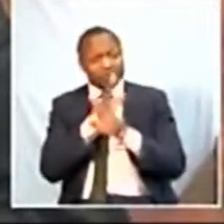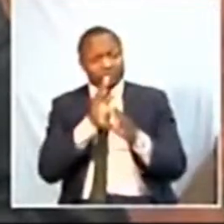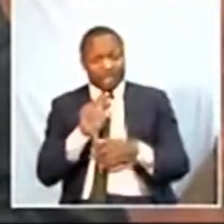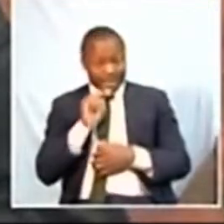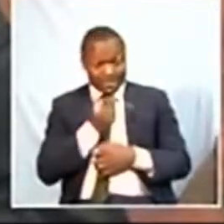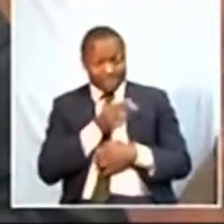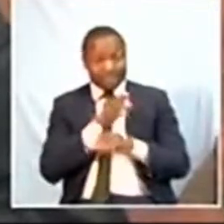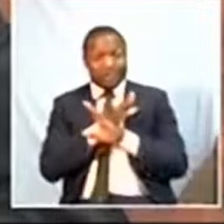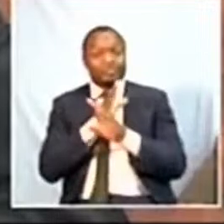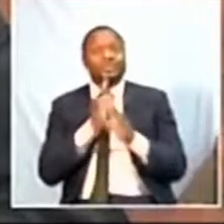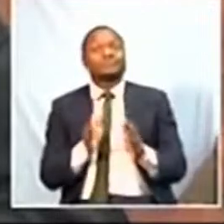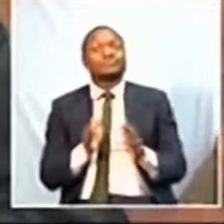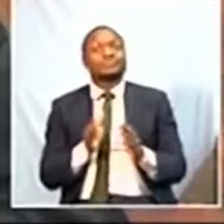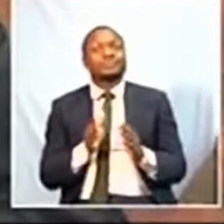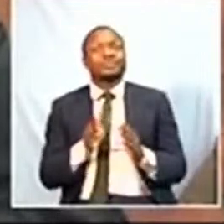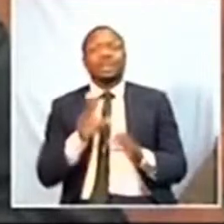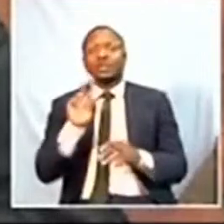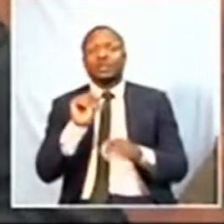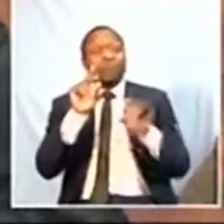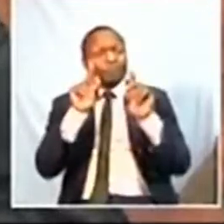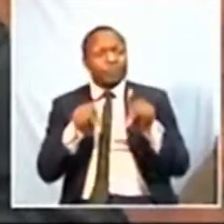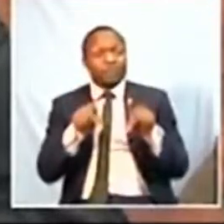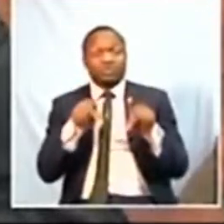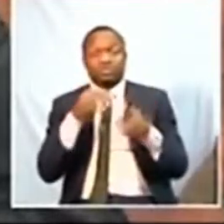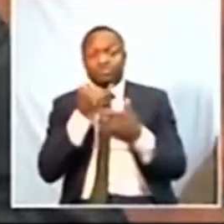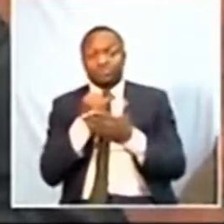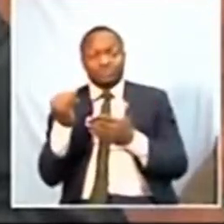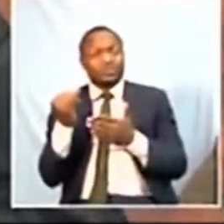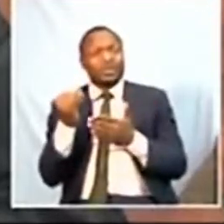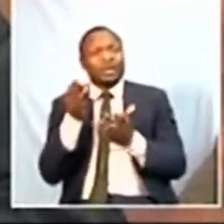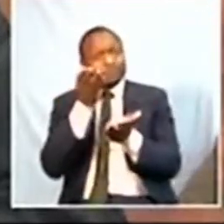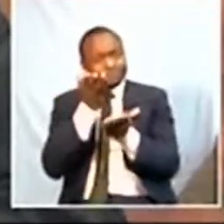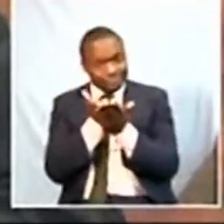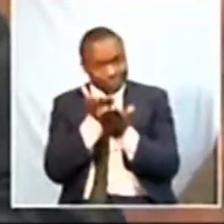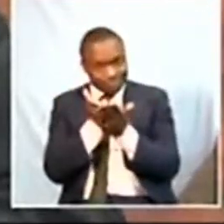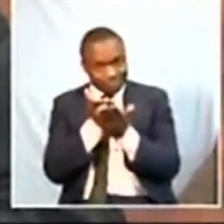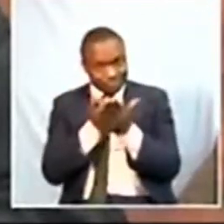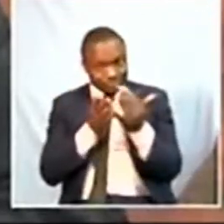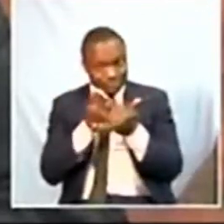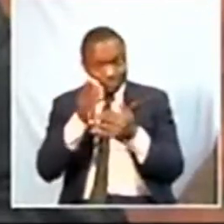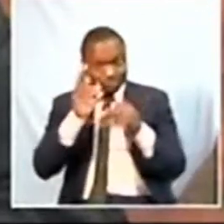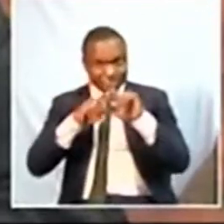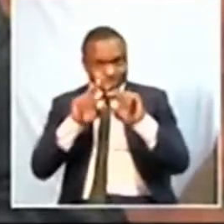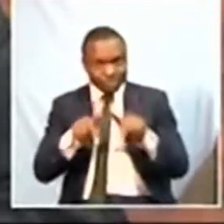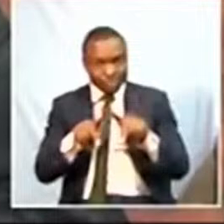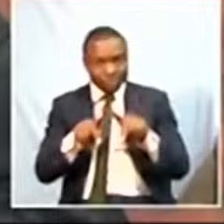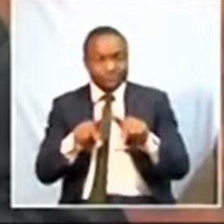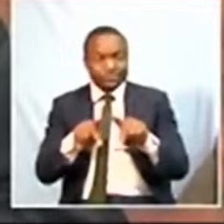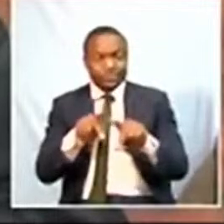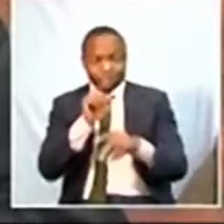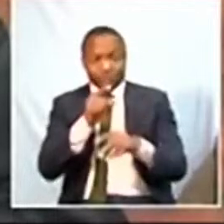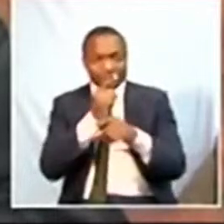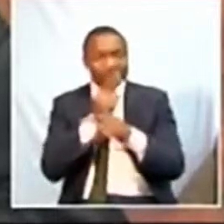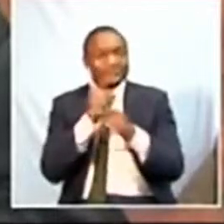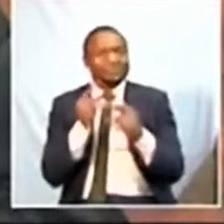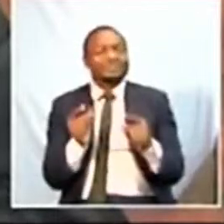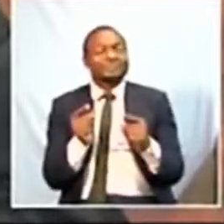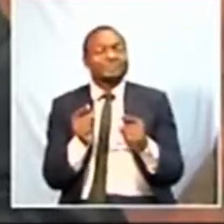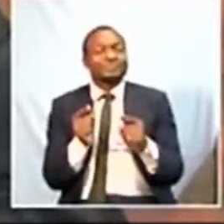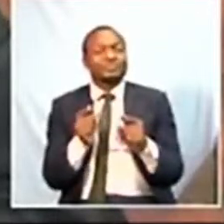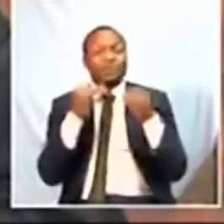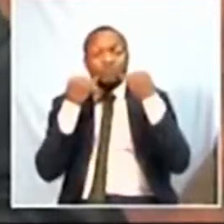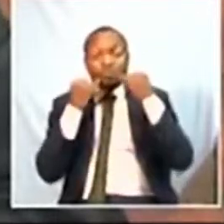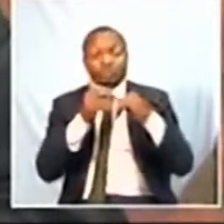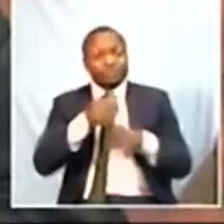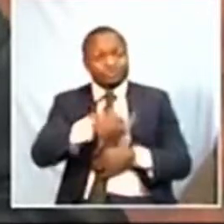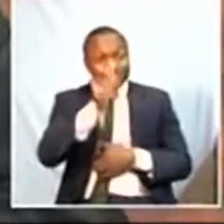Zambians. No personal issues. So an appeal through the chair that you just tell